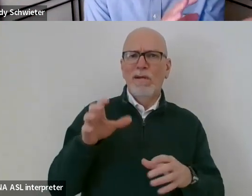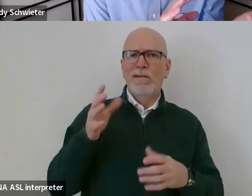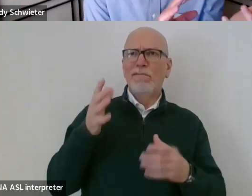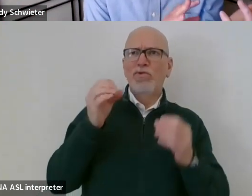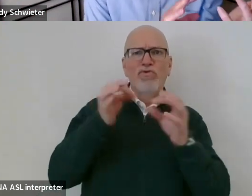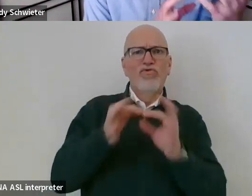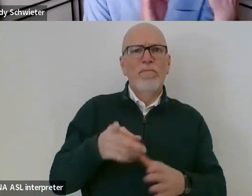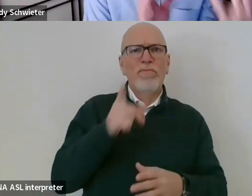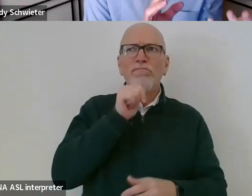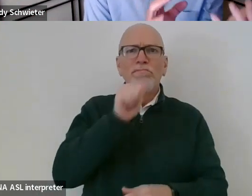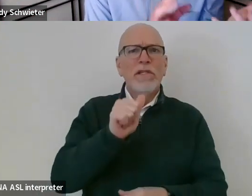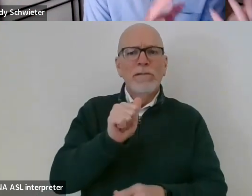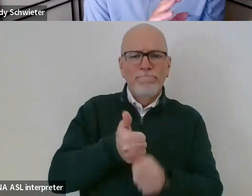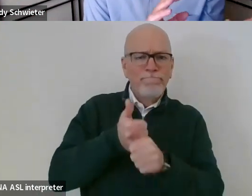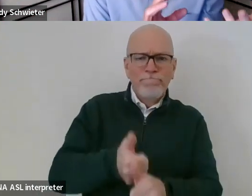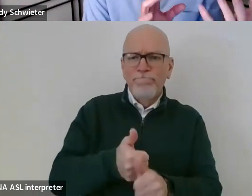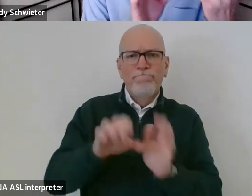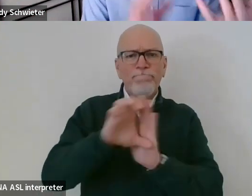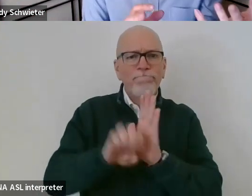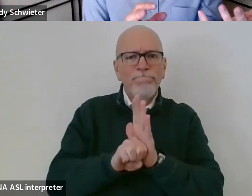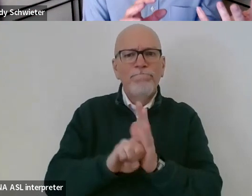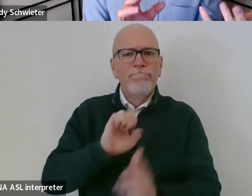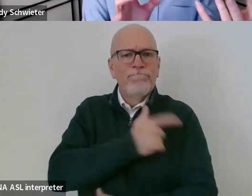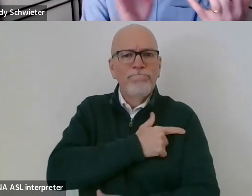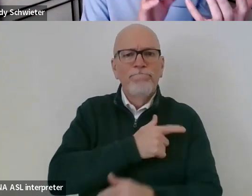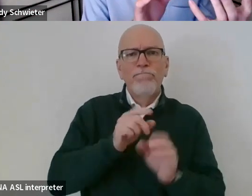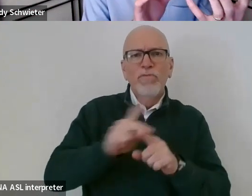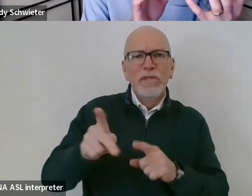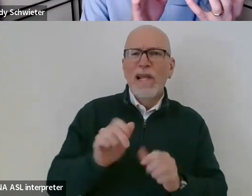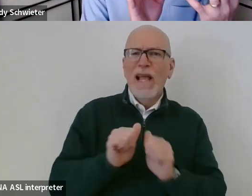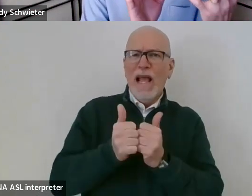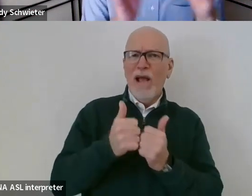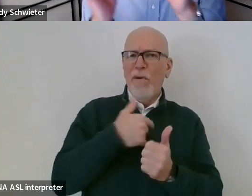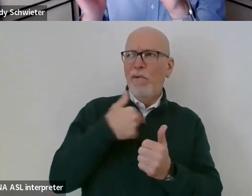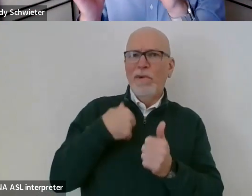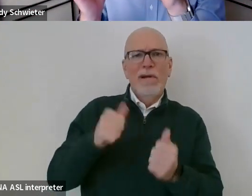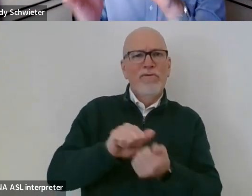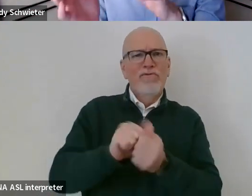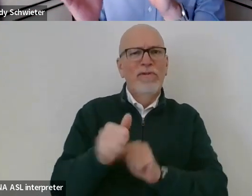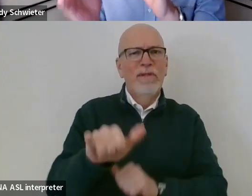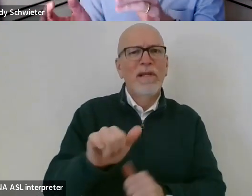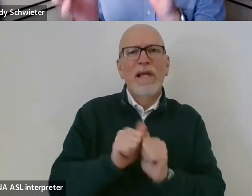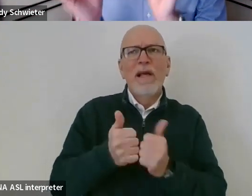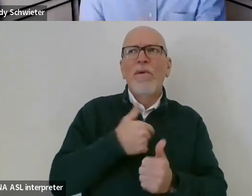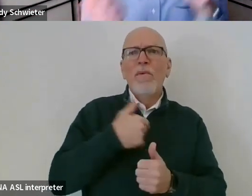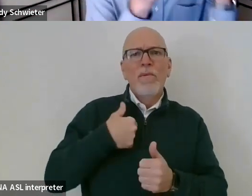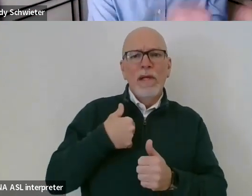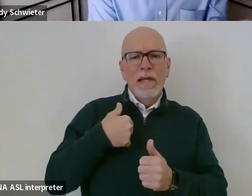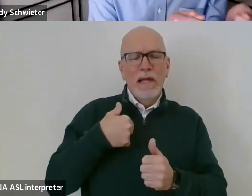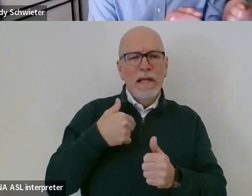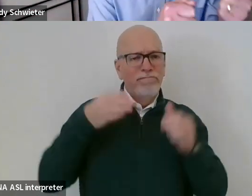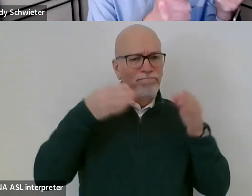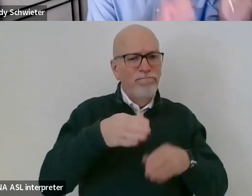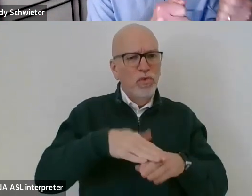profession and follow these standards of practice and this code of ethics. And I'm not sure how we overcome that, how we make it a profession, even